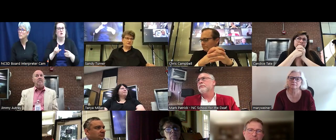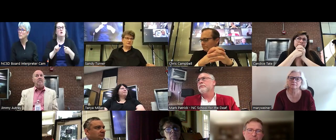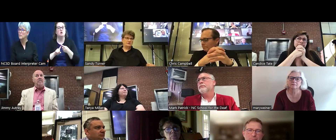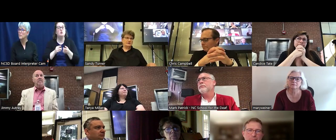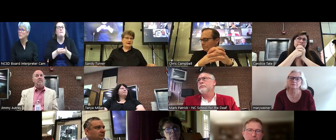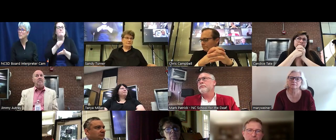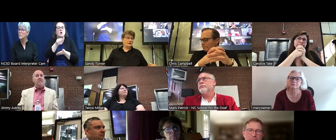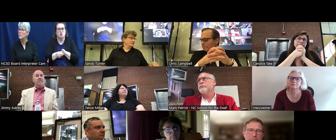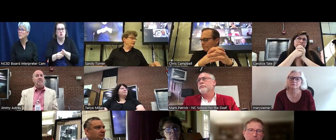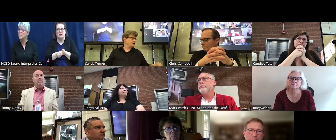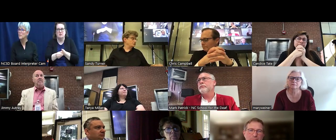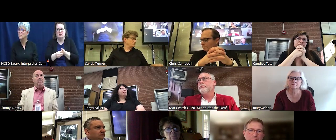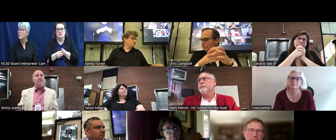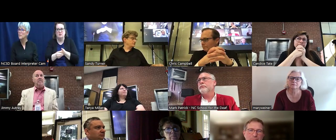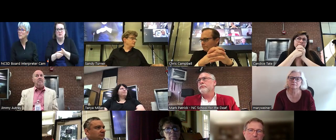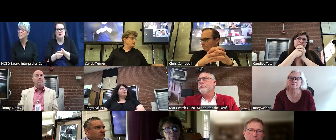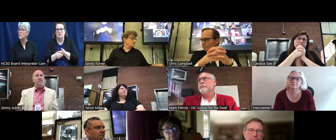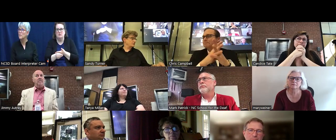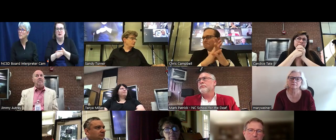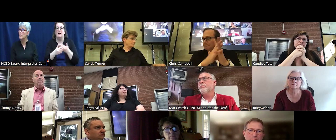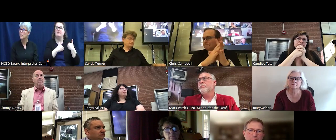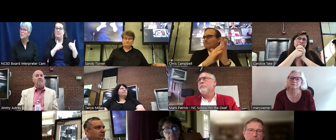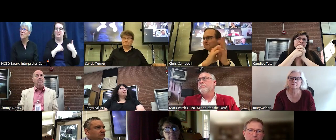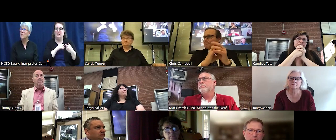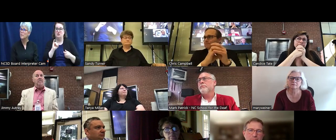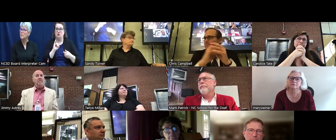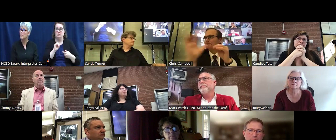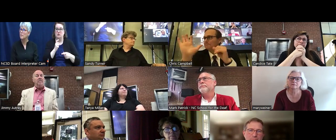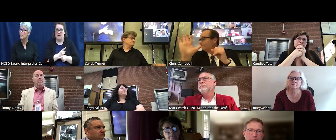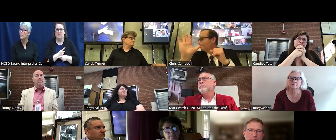purchase liability insurance. Correct?